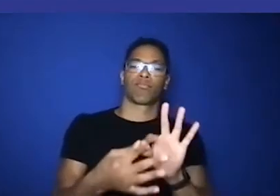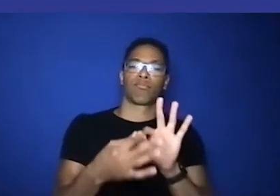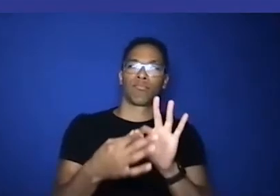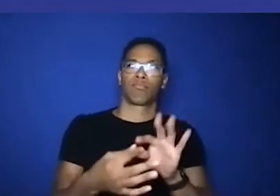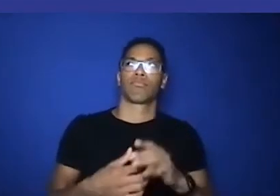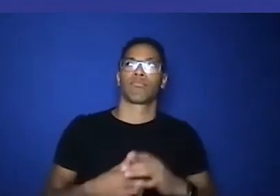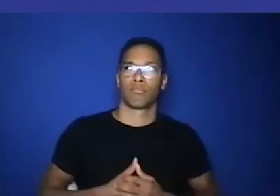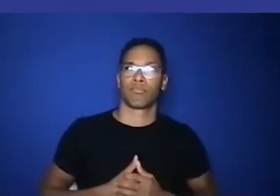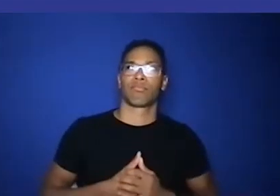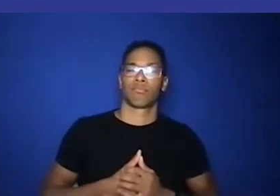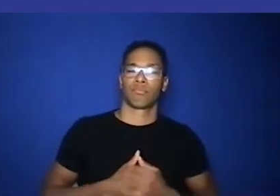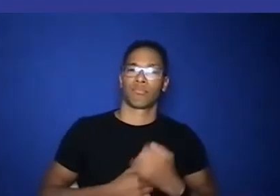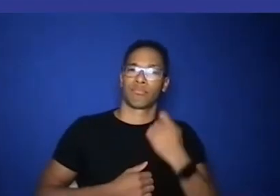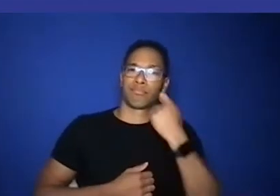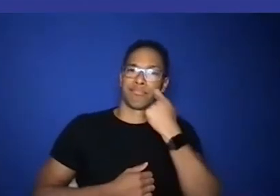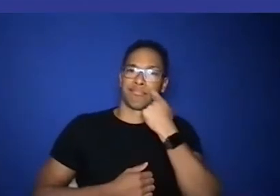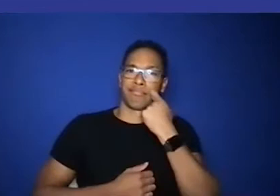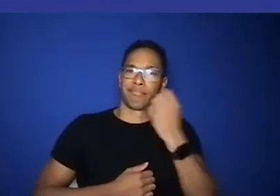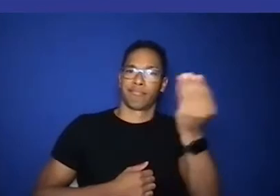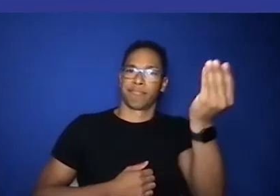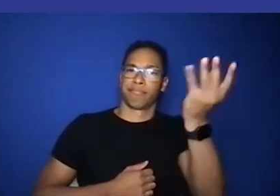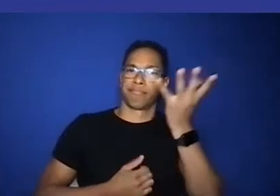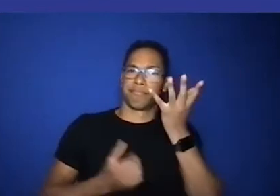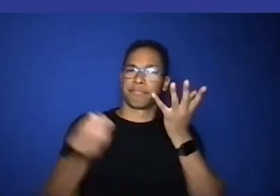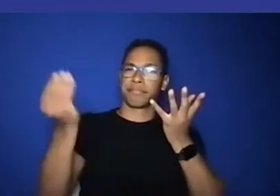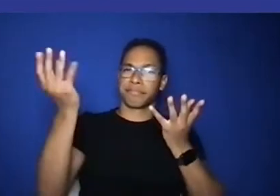of what you both just shared,